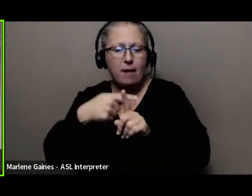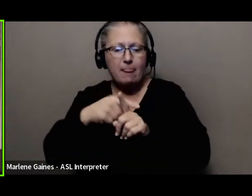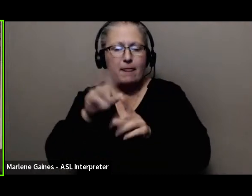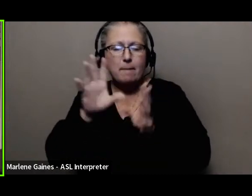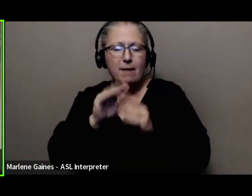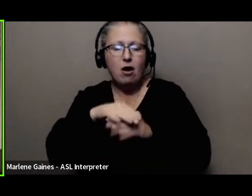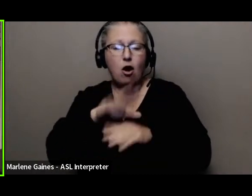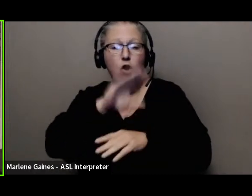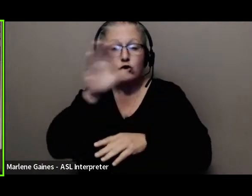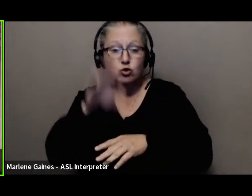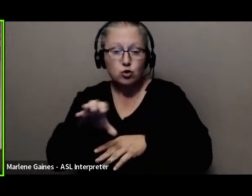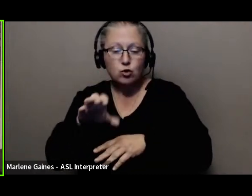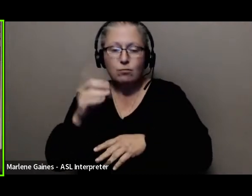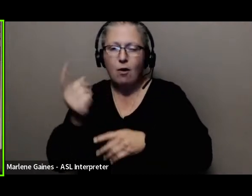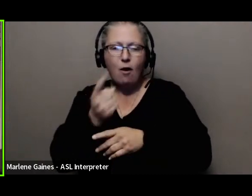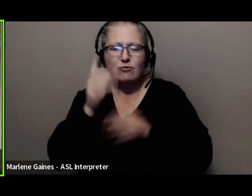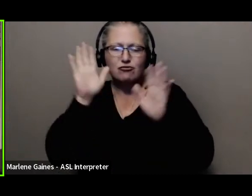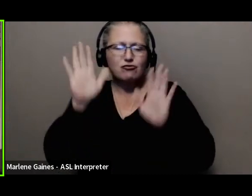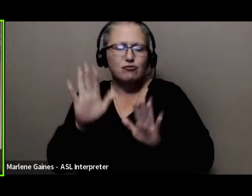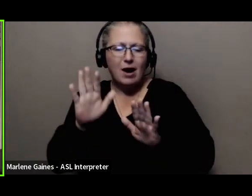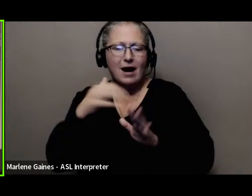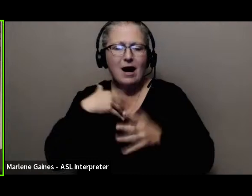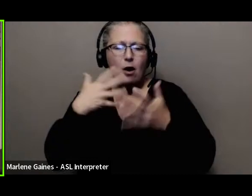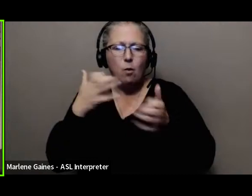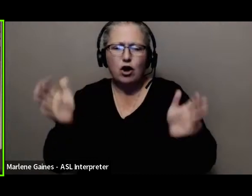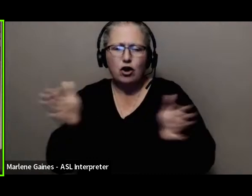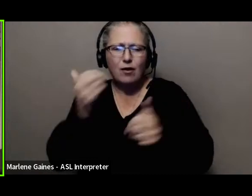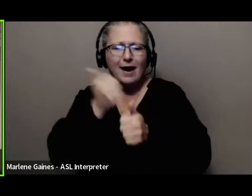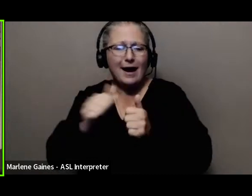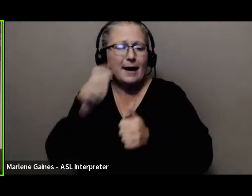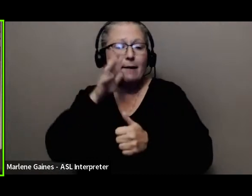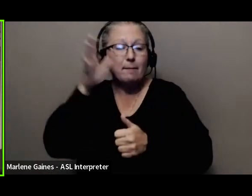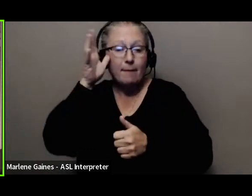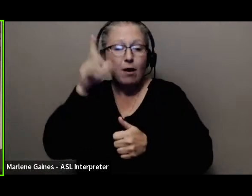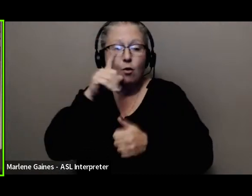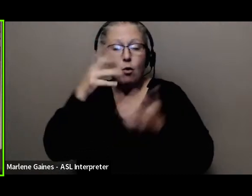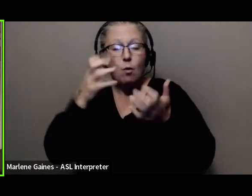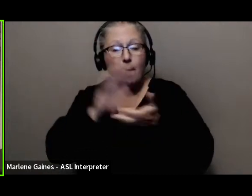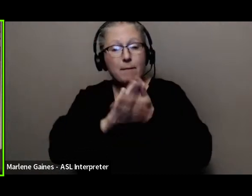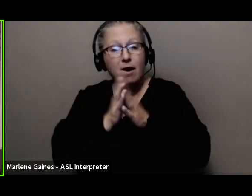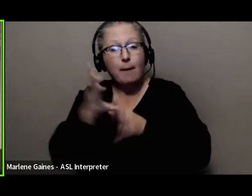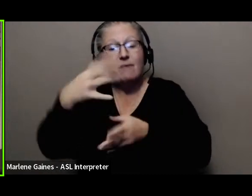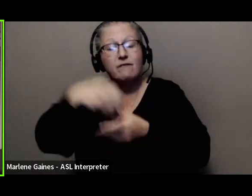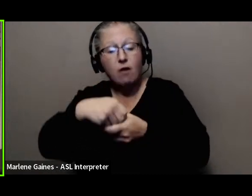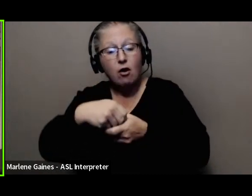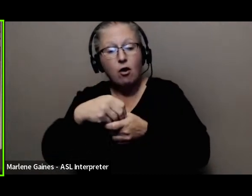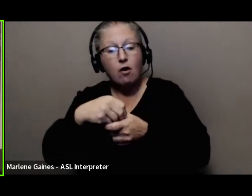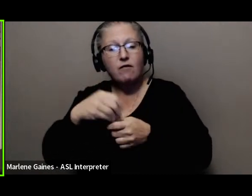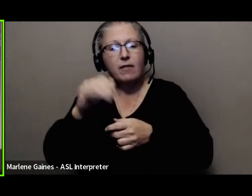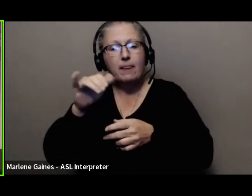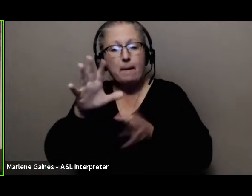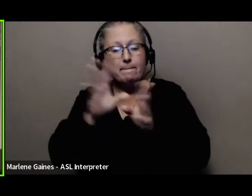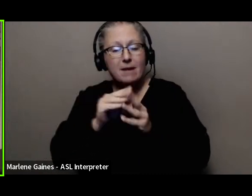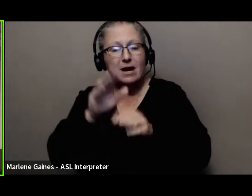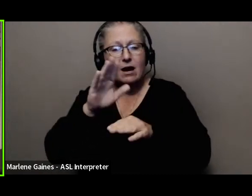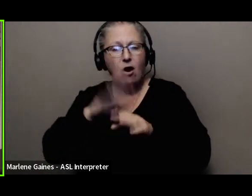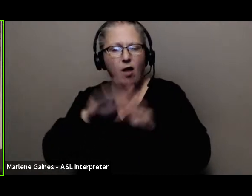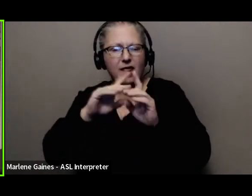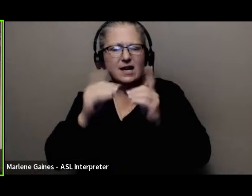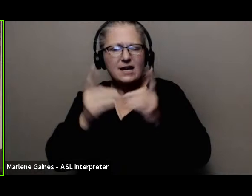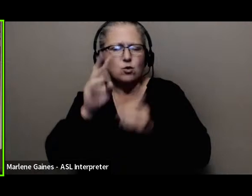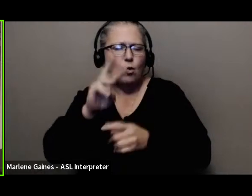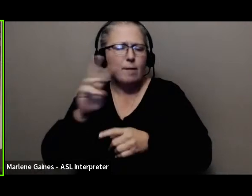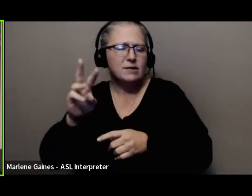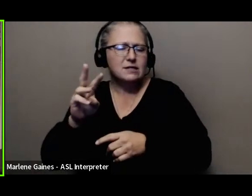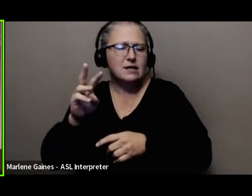And that's always really great. And I want to encourage any parent who wants to become involved. I believe the meetings are on the district website,